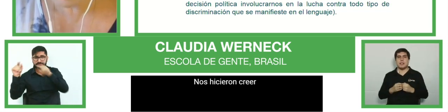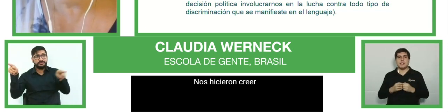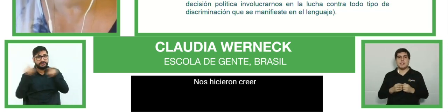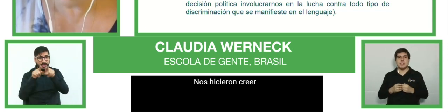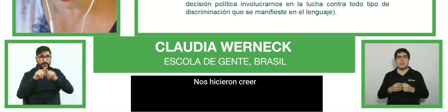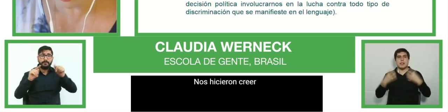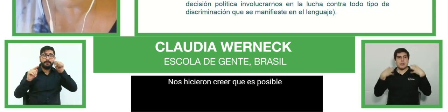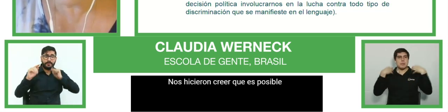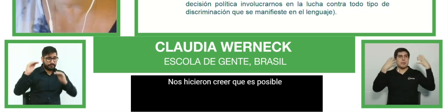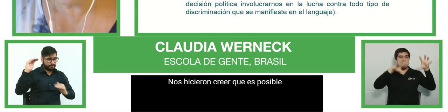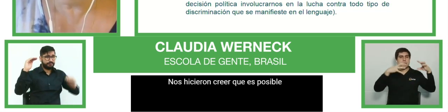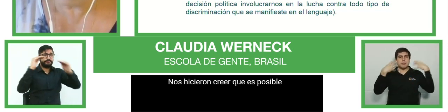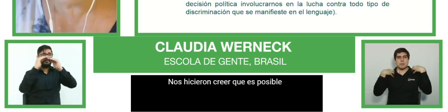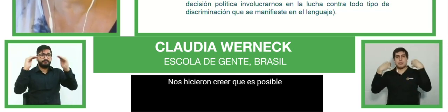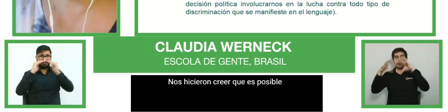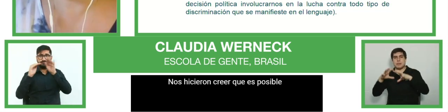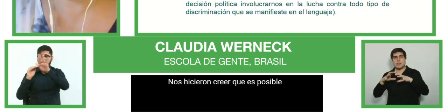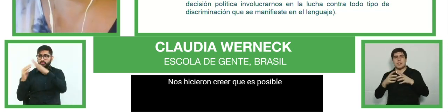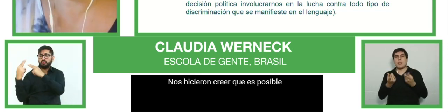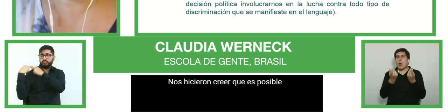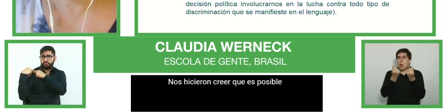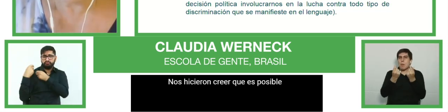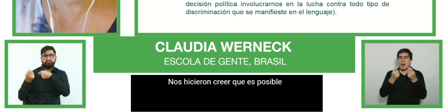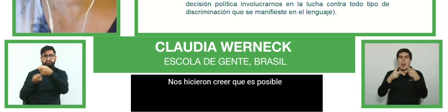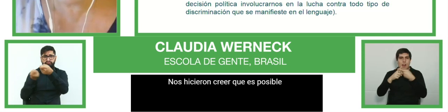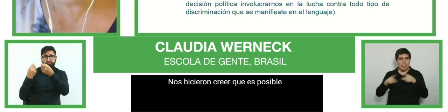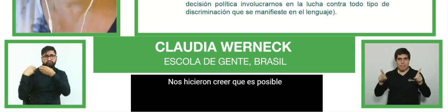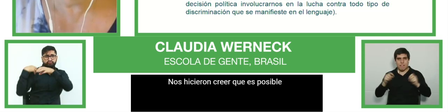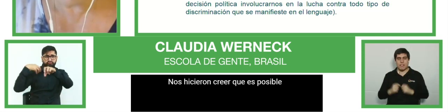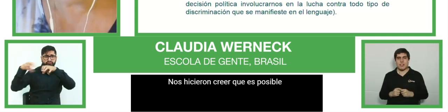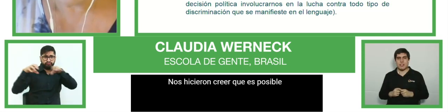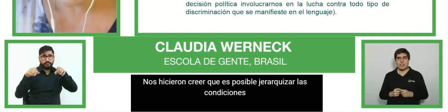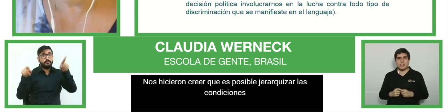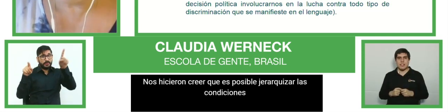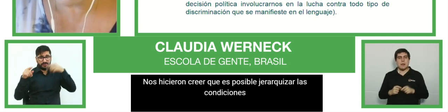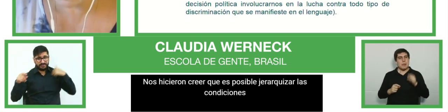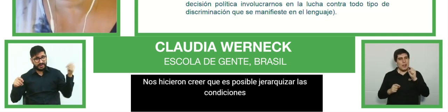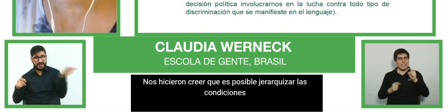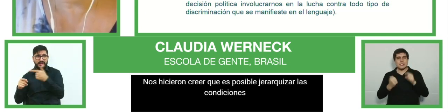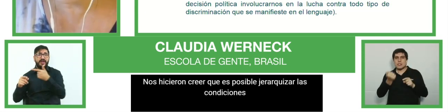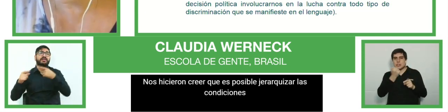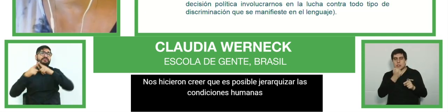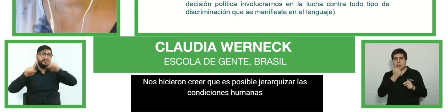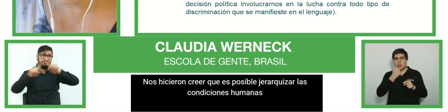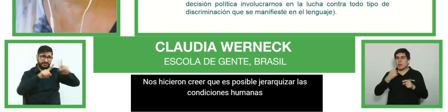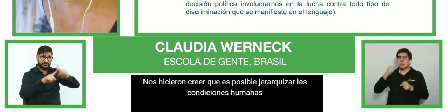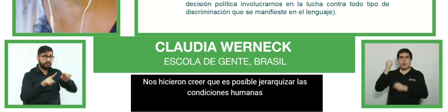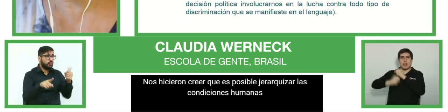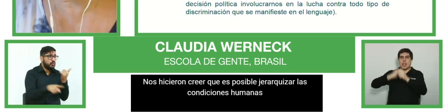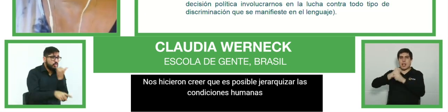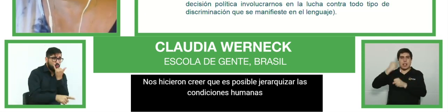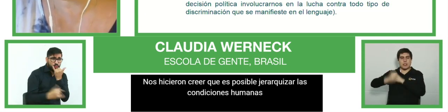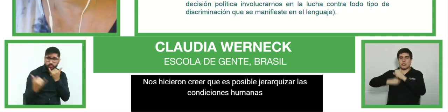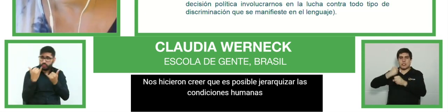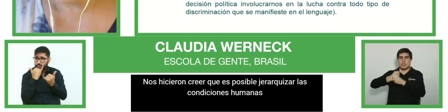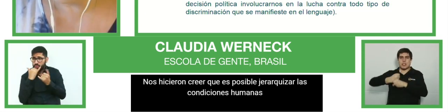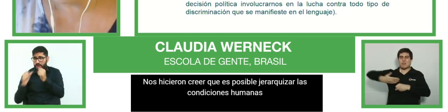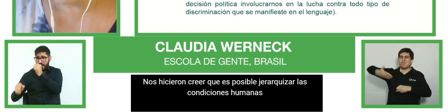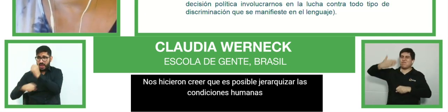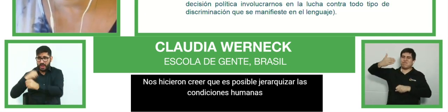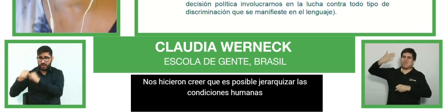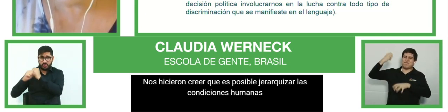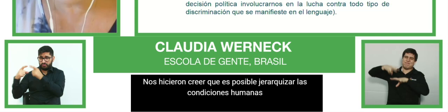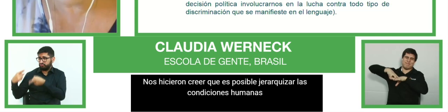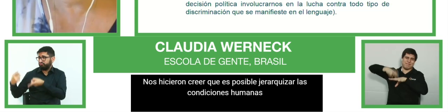values. That mistake has been passed from generation to generation, and society is used